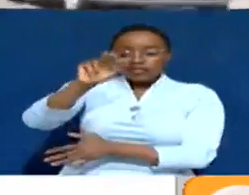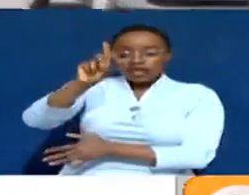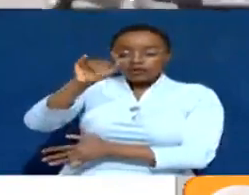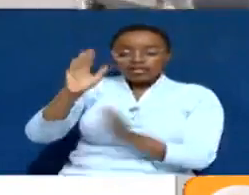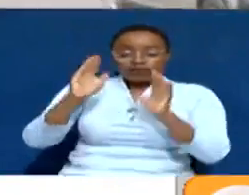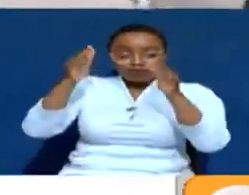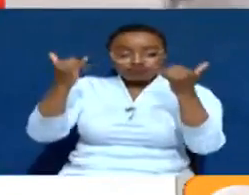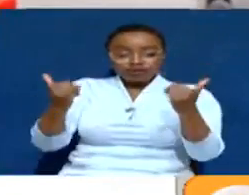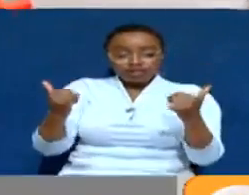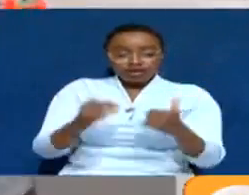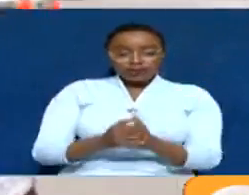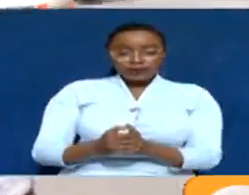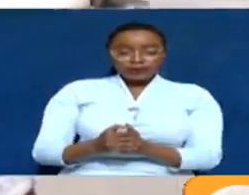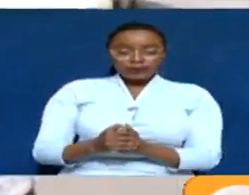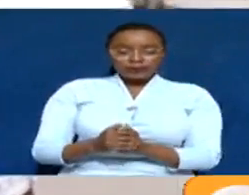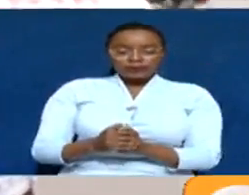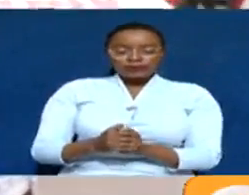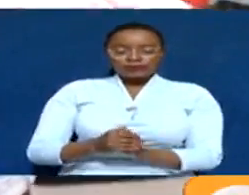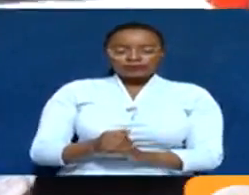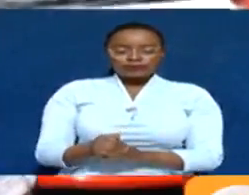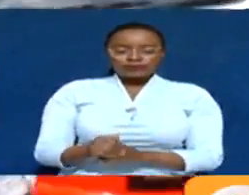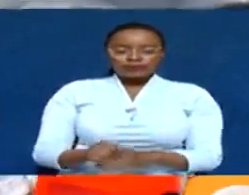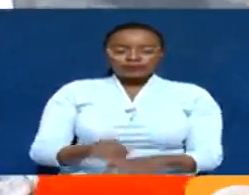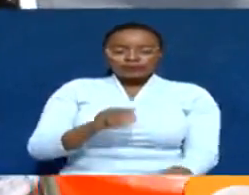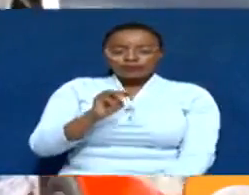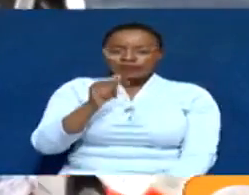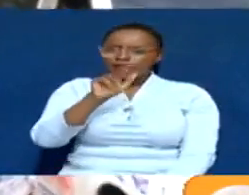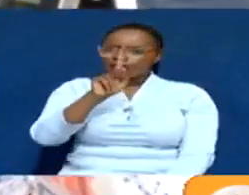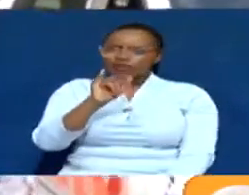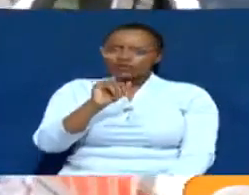on the spotlight. Francis Mtalaki, Citizen TV, Mombasa.